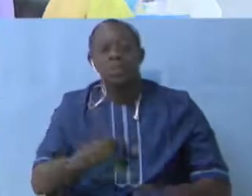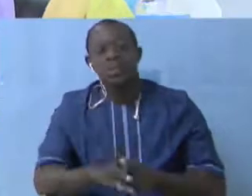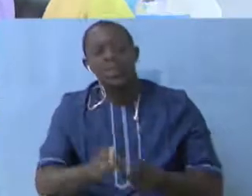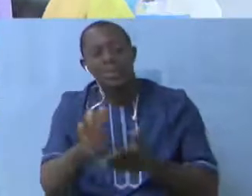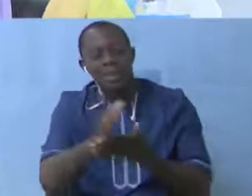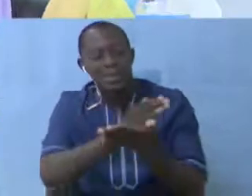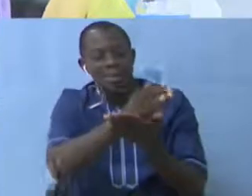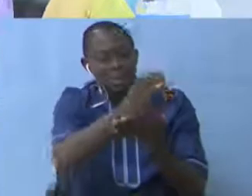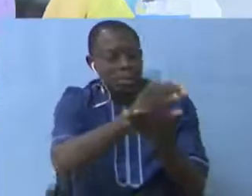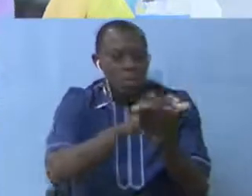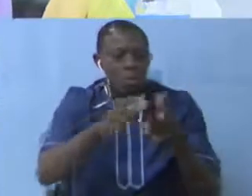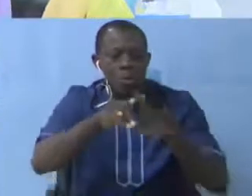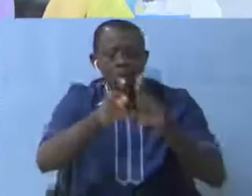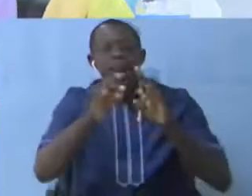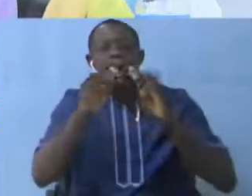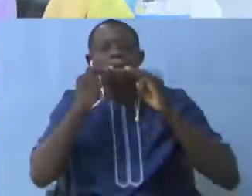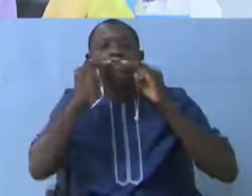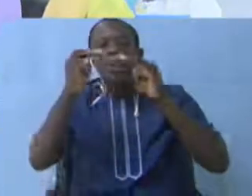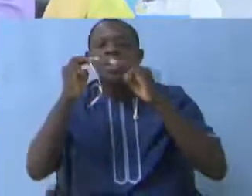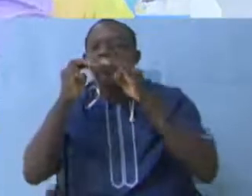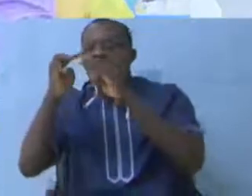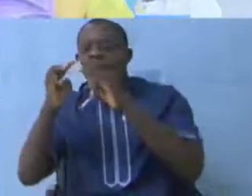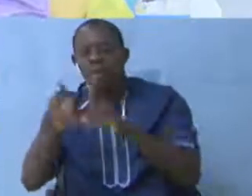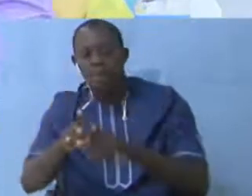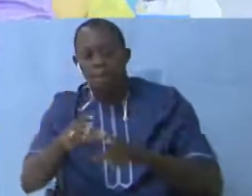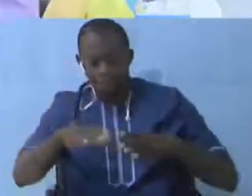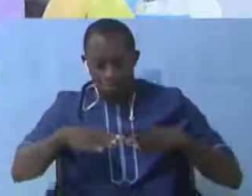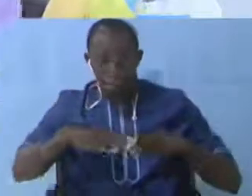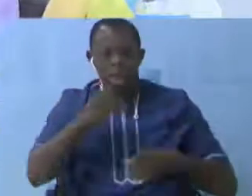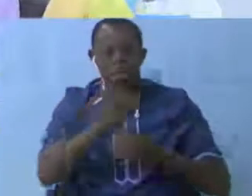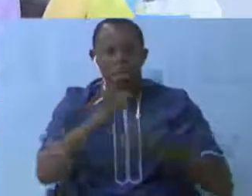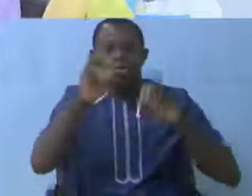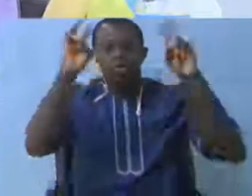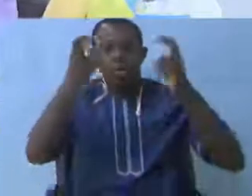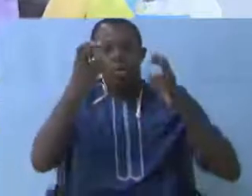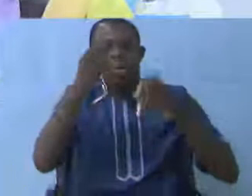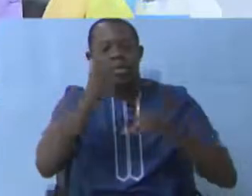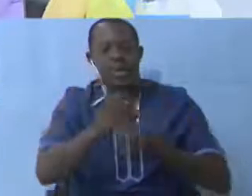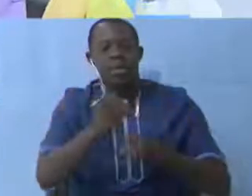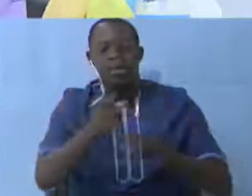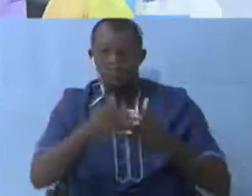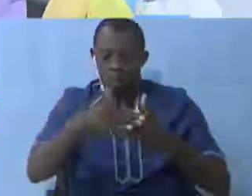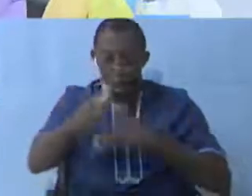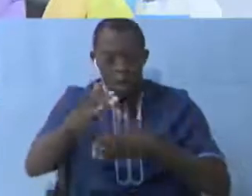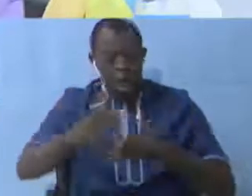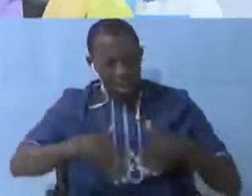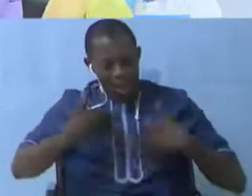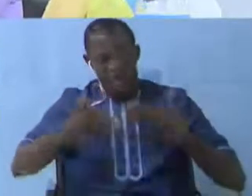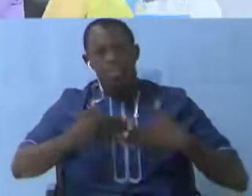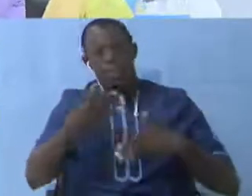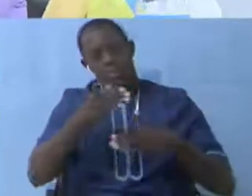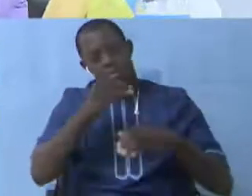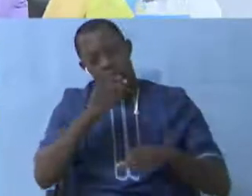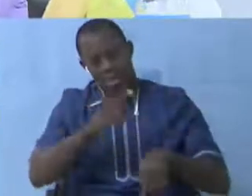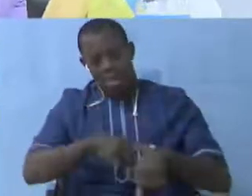at least to start, preparing the headlines so that at least we can build some momentum. But we